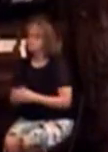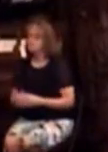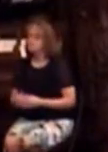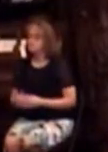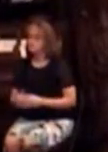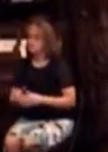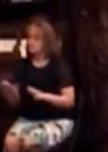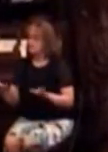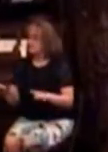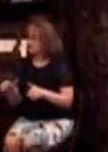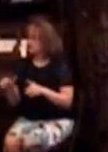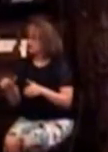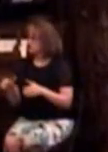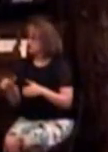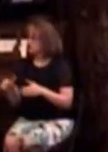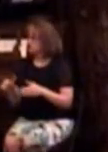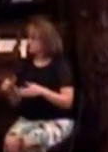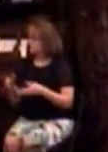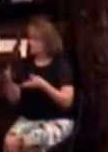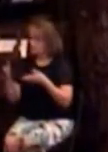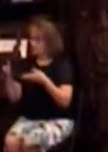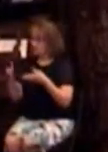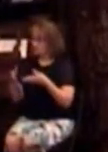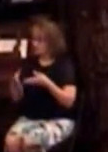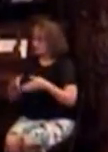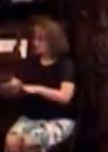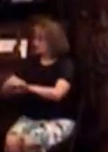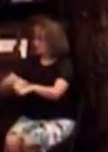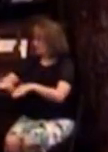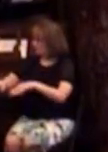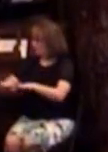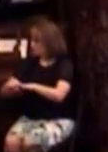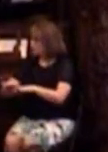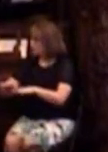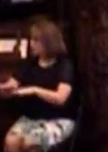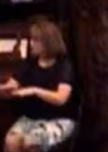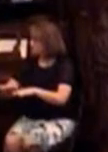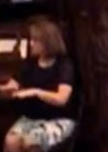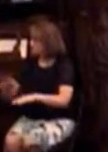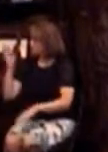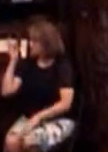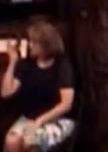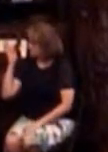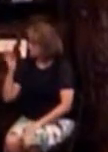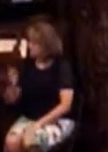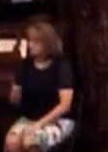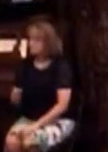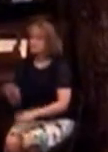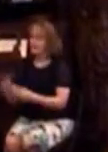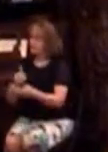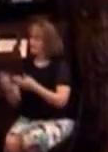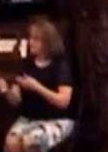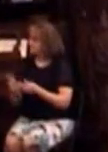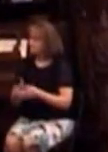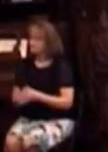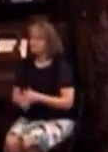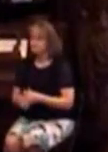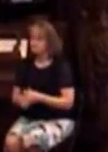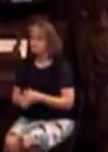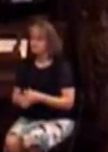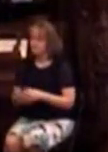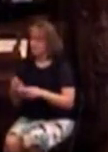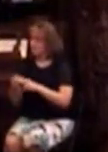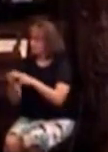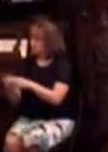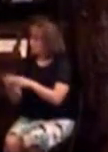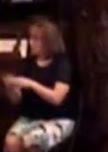there last year, two years ago, I lose track of time. But it's a program where they do sidewalk